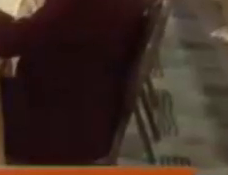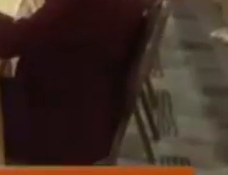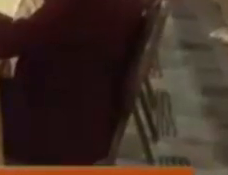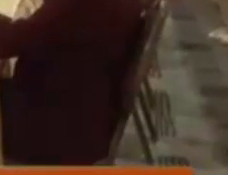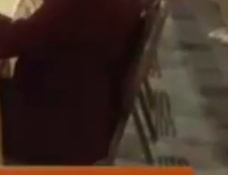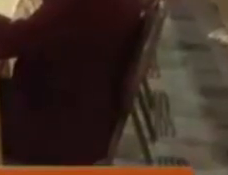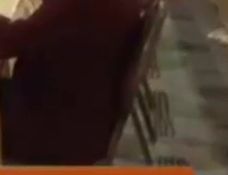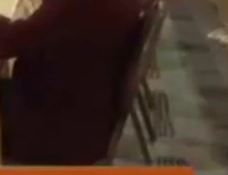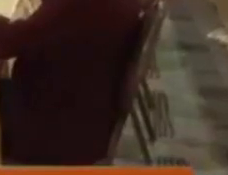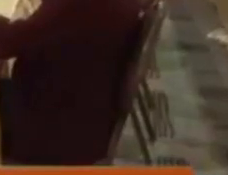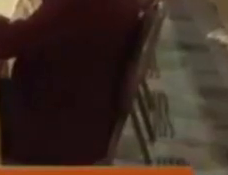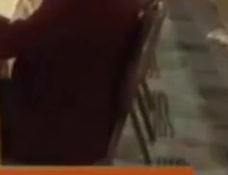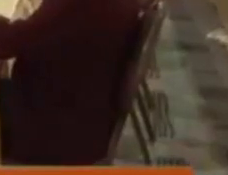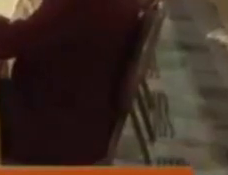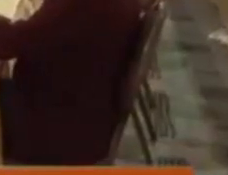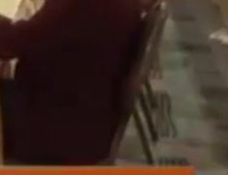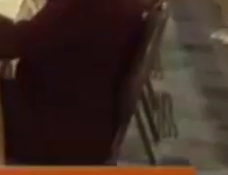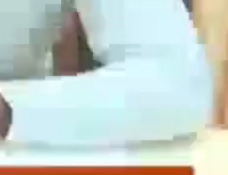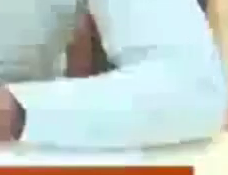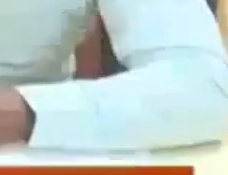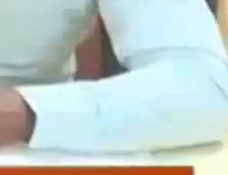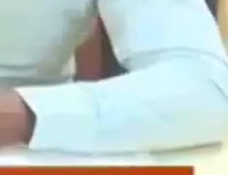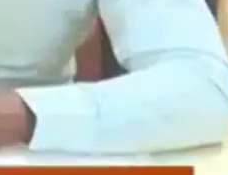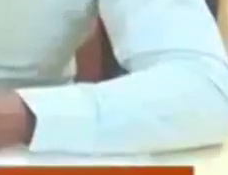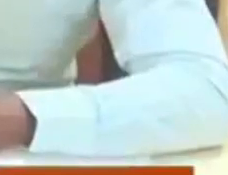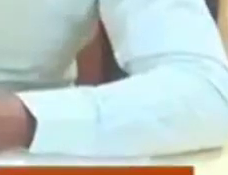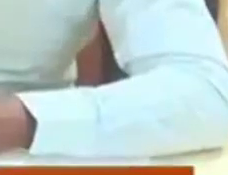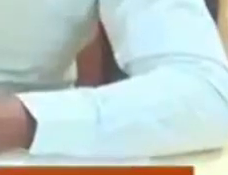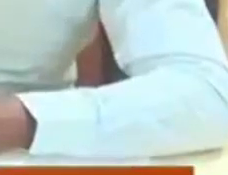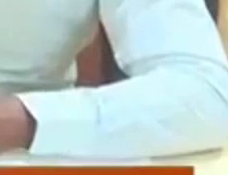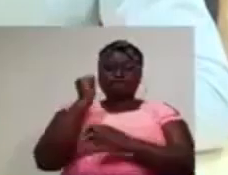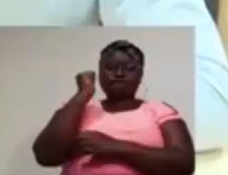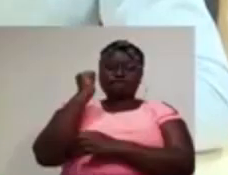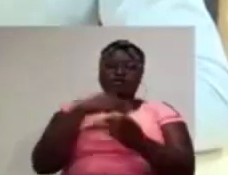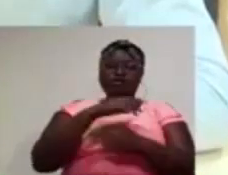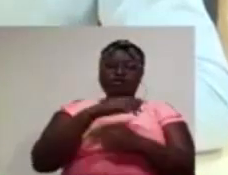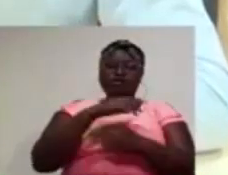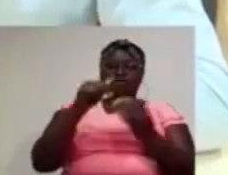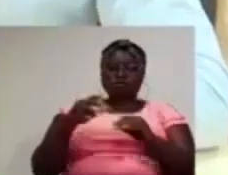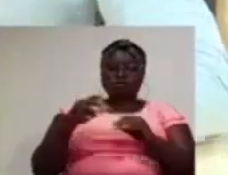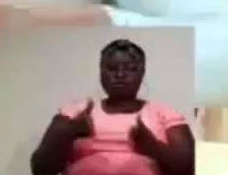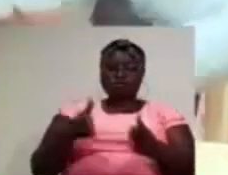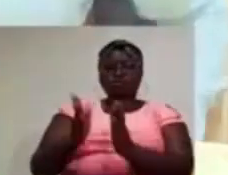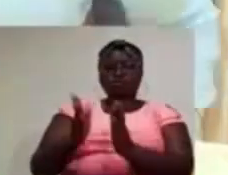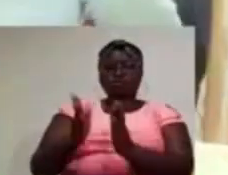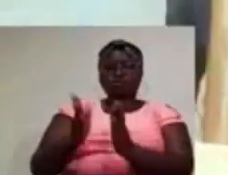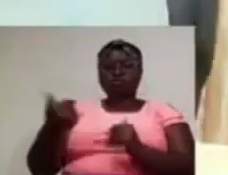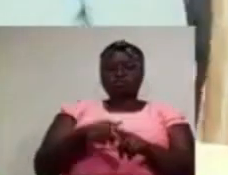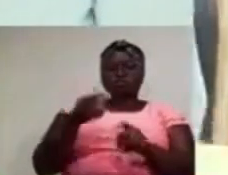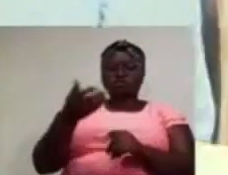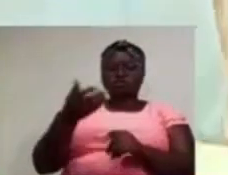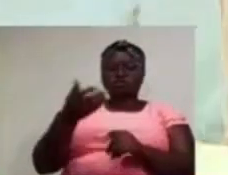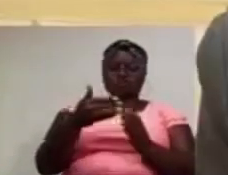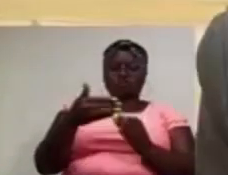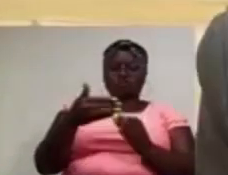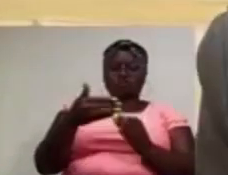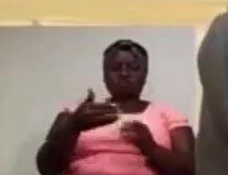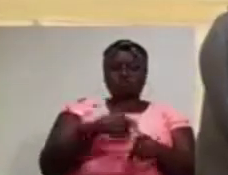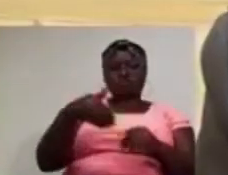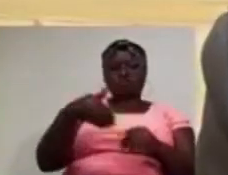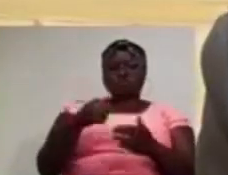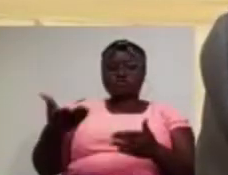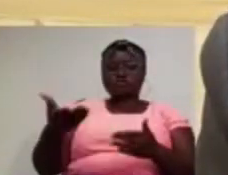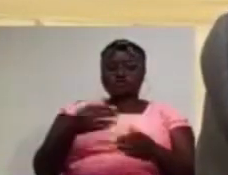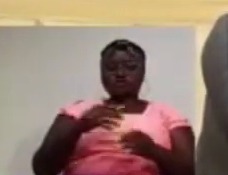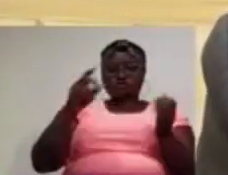mwaho utanyitwo gucenjia njĩra cia kuha mũingĩ wa gĩtarũ ũndũ ũmwe na ũteteri wa ihoto cia gĩtarũ gĩkĩ ũrĩa